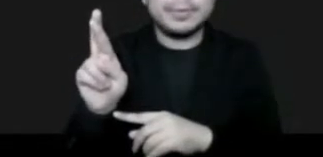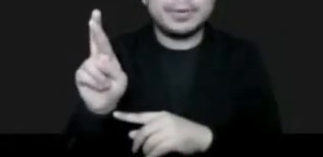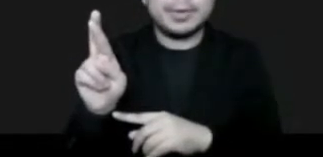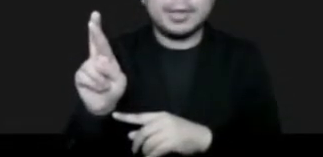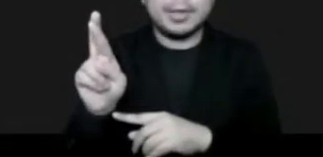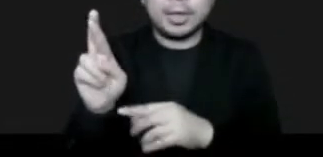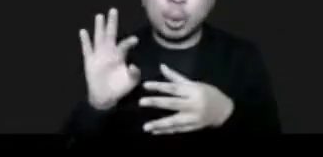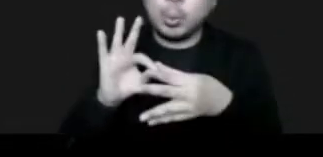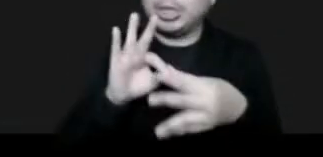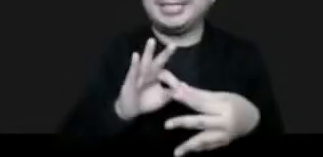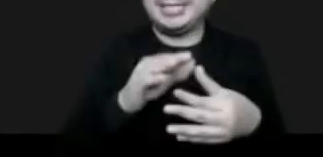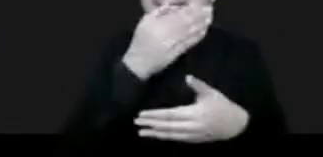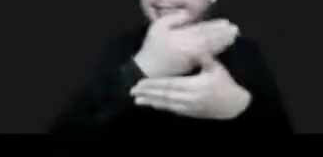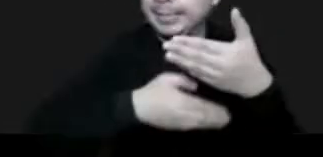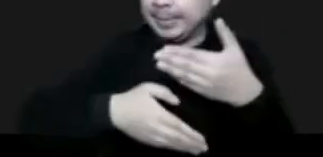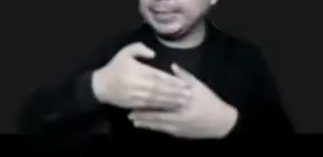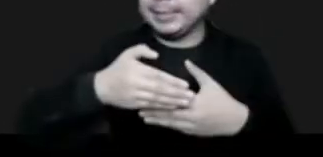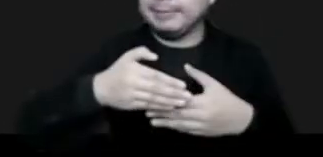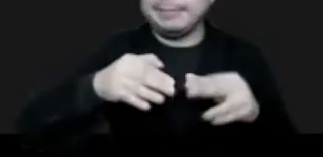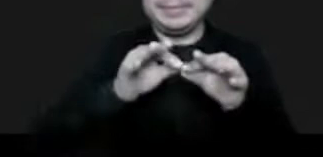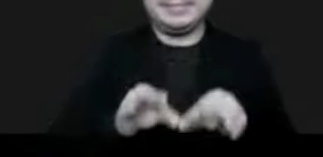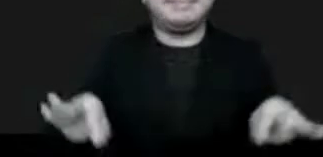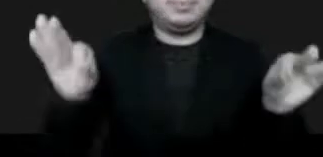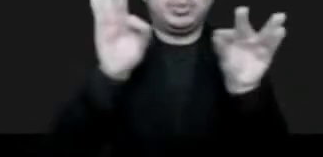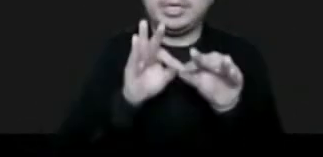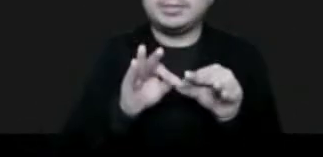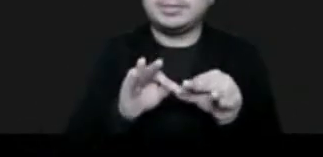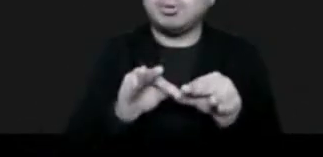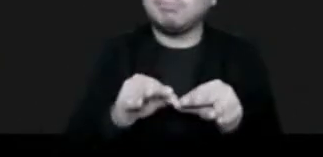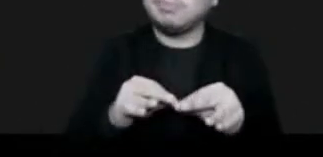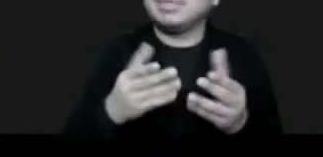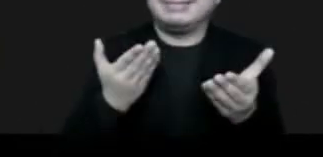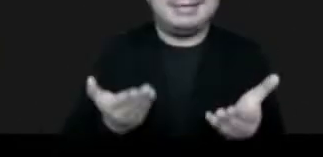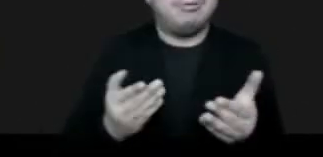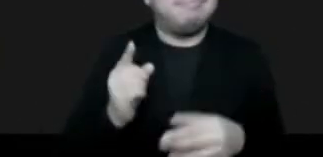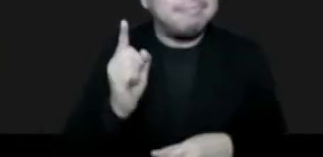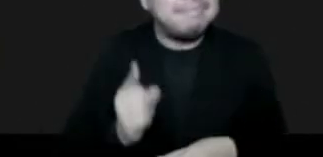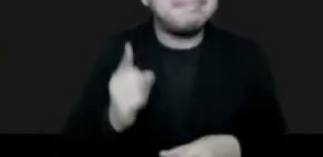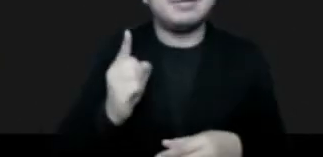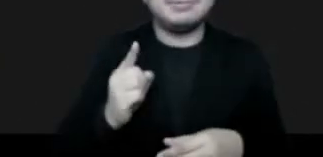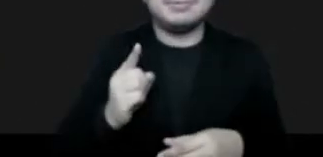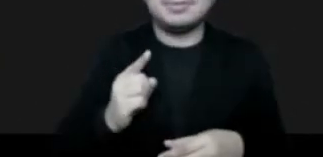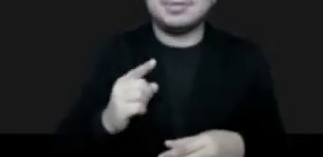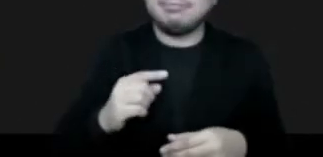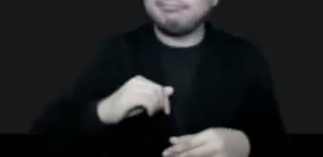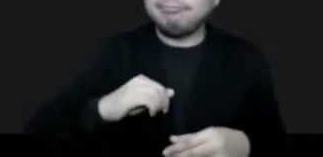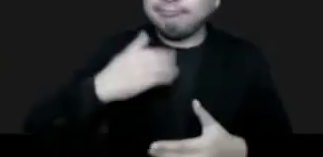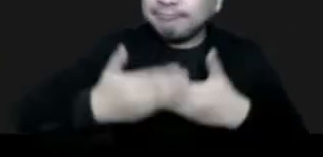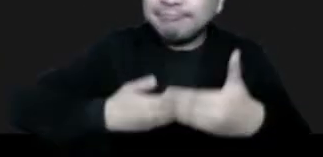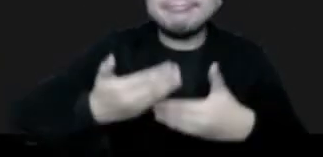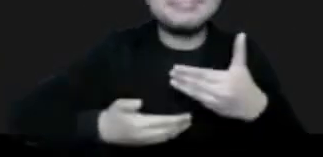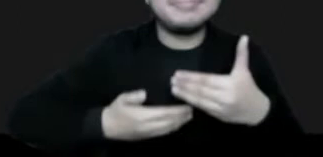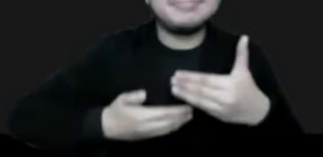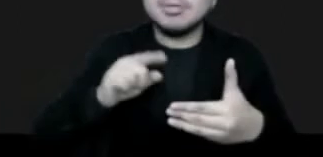and very current. It's current news in our days. We need to mainstream DRR. We need